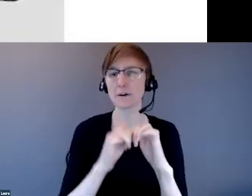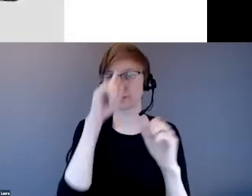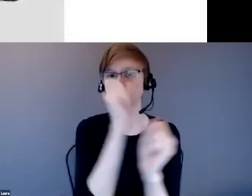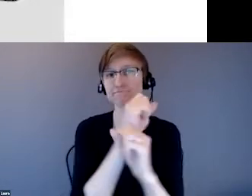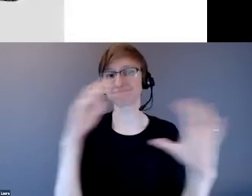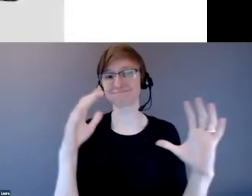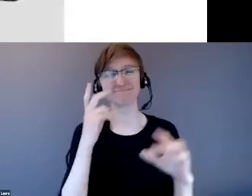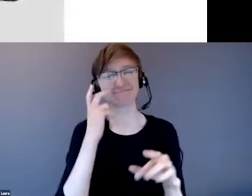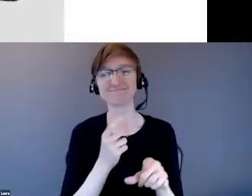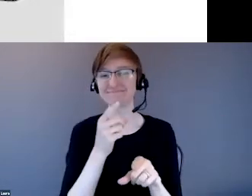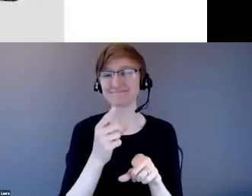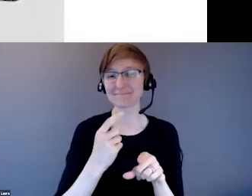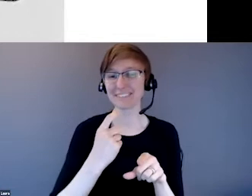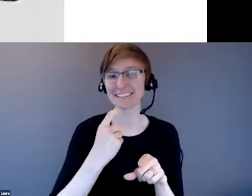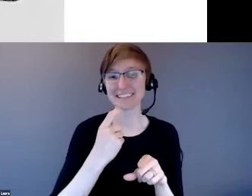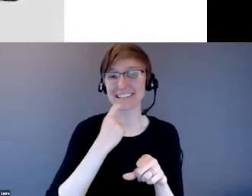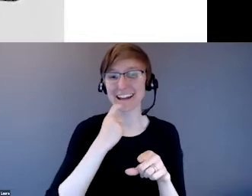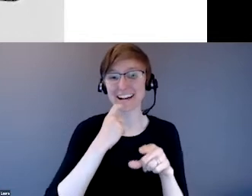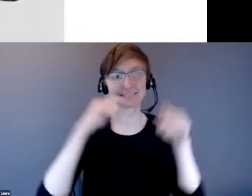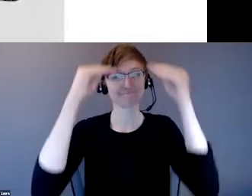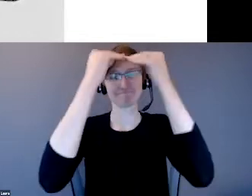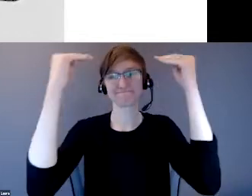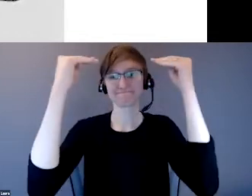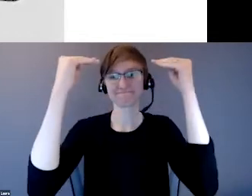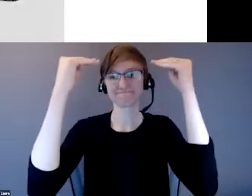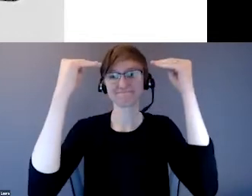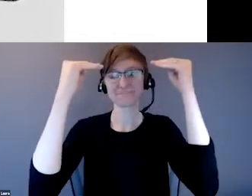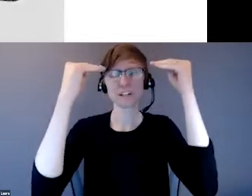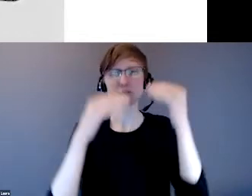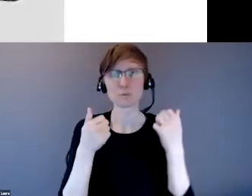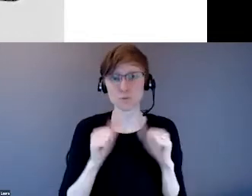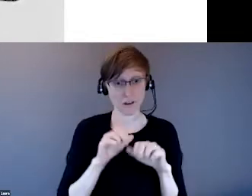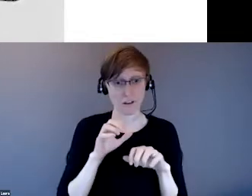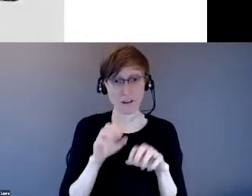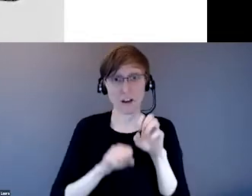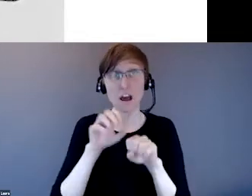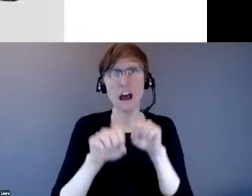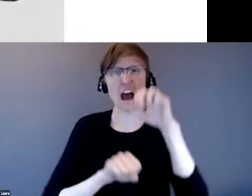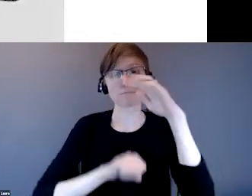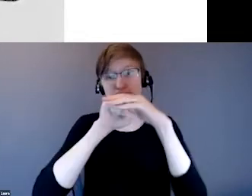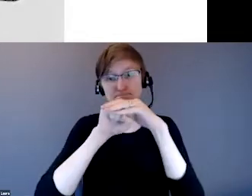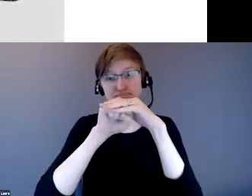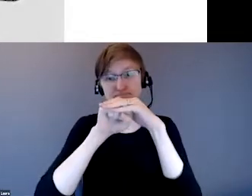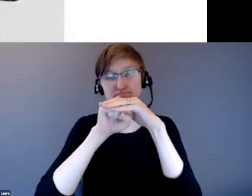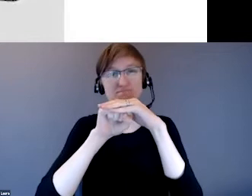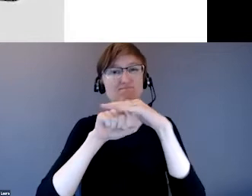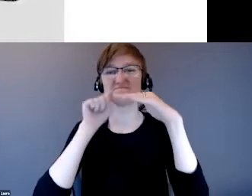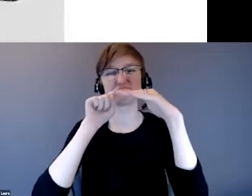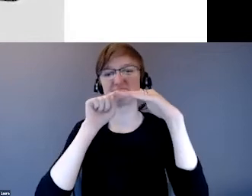right, is that a person at some point will not be able to advance any further due to social barriers. Those can be attitudinal,